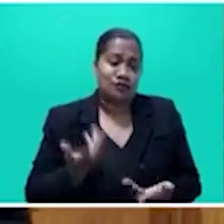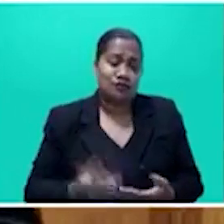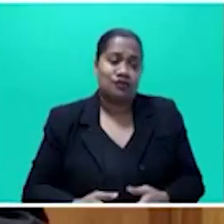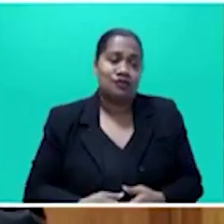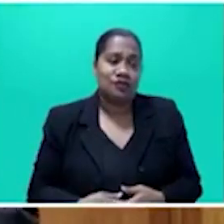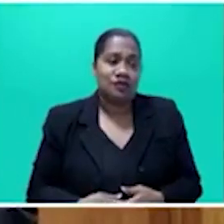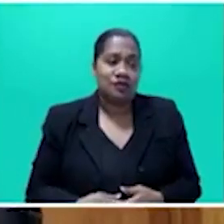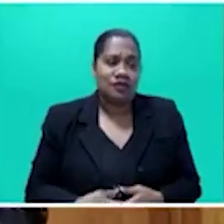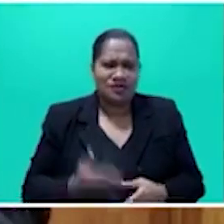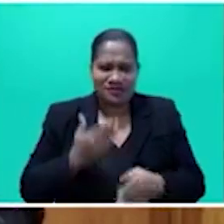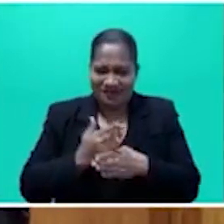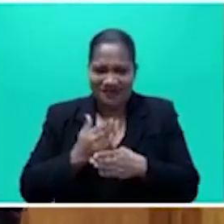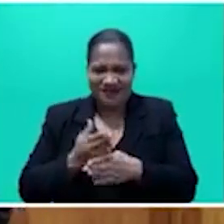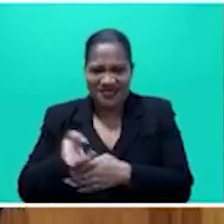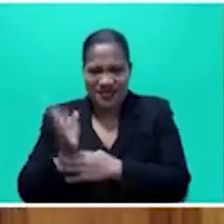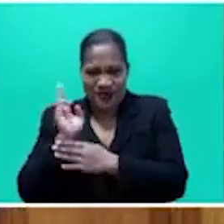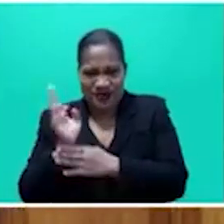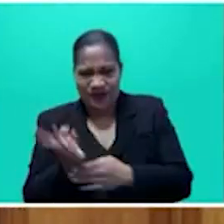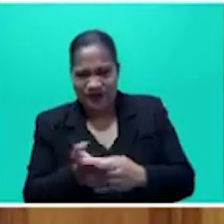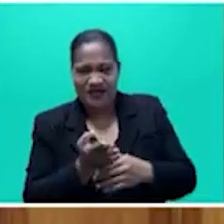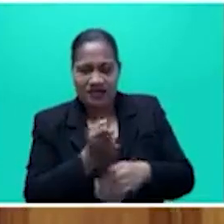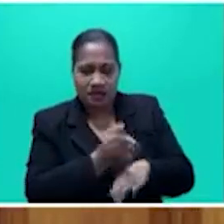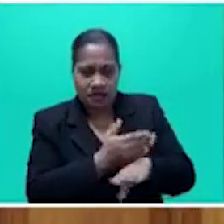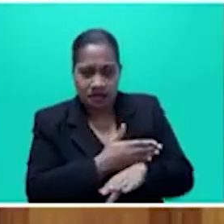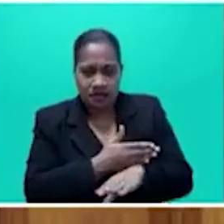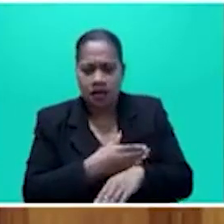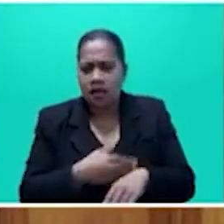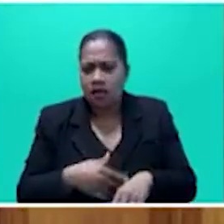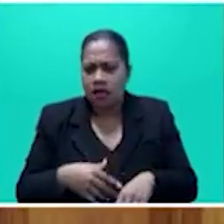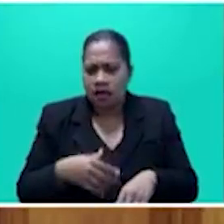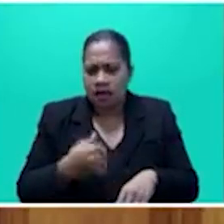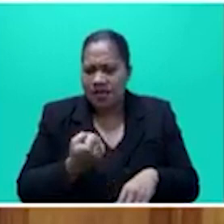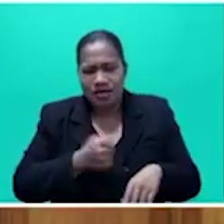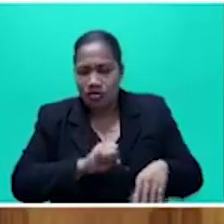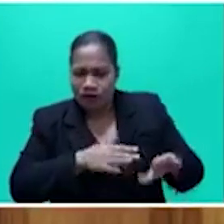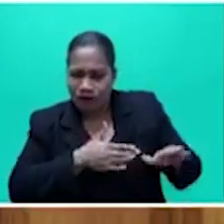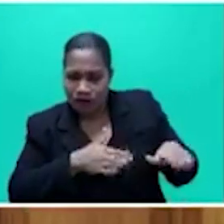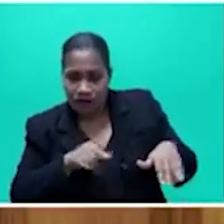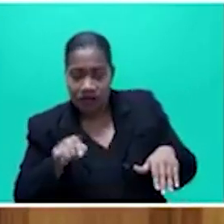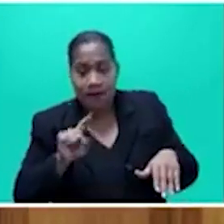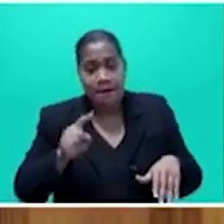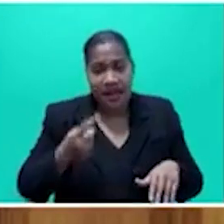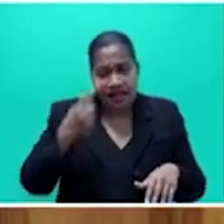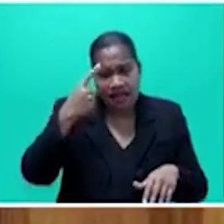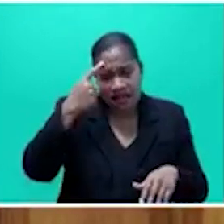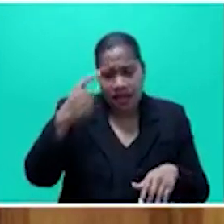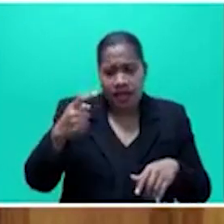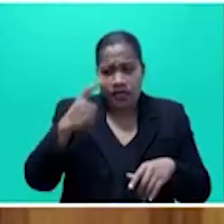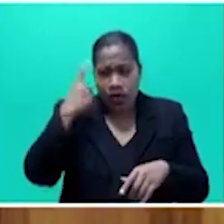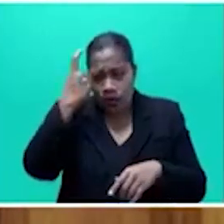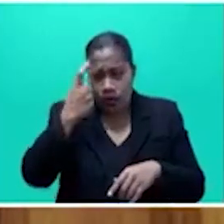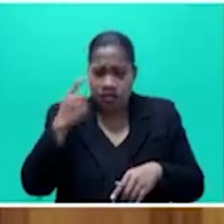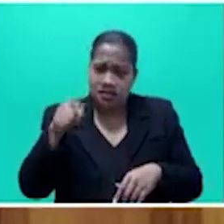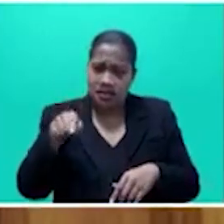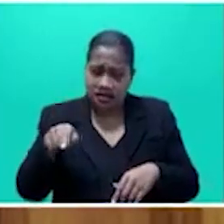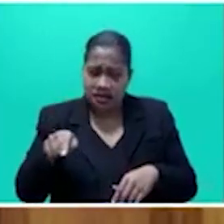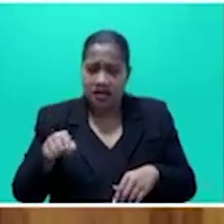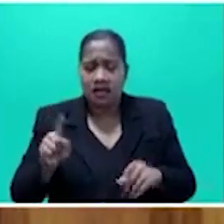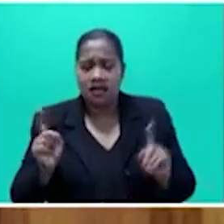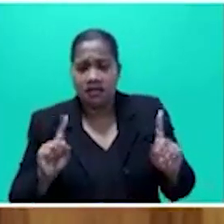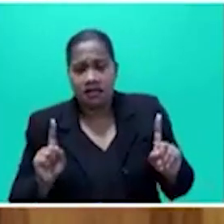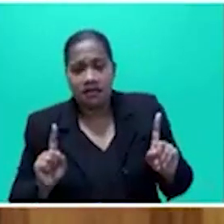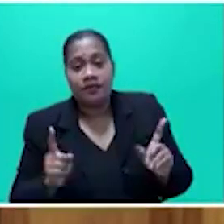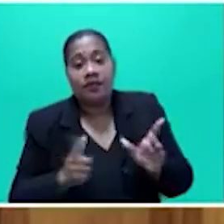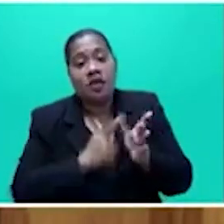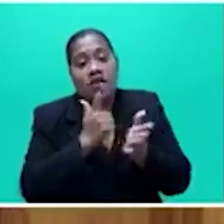hotels linked to global change, there was no fear of that. But I think the concern there was that a lot of the